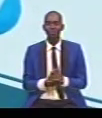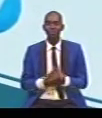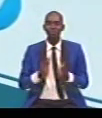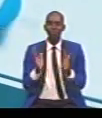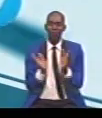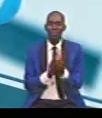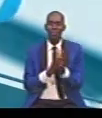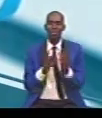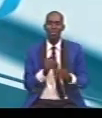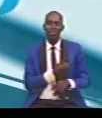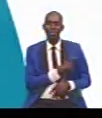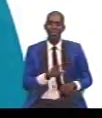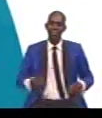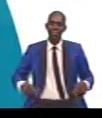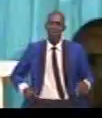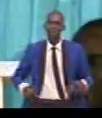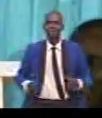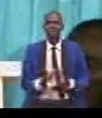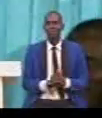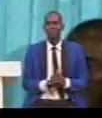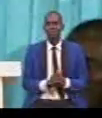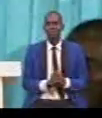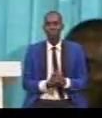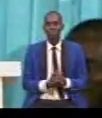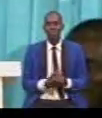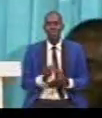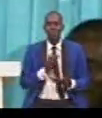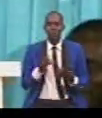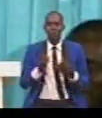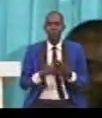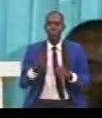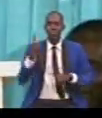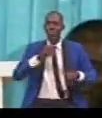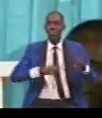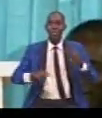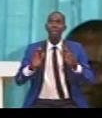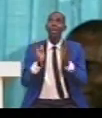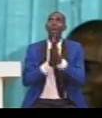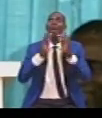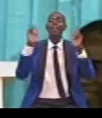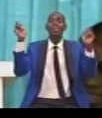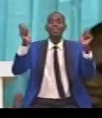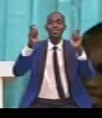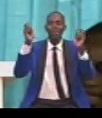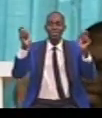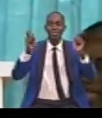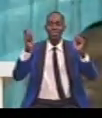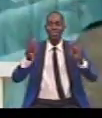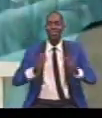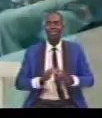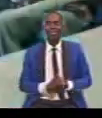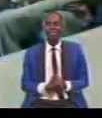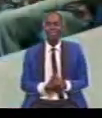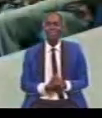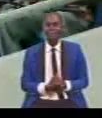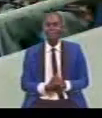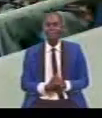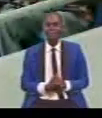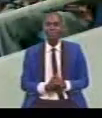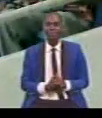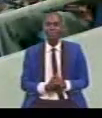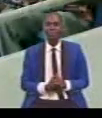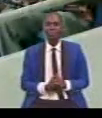Praise the Lord. I want a bit hallelujah. Praise the Lord.